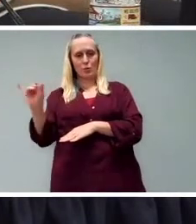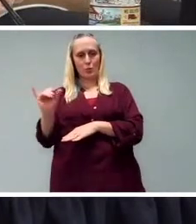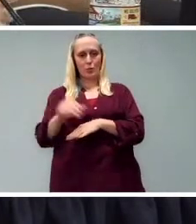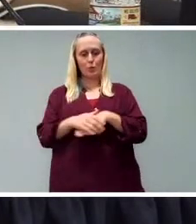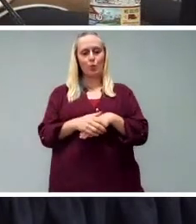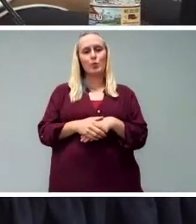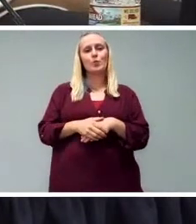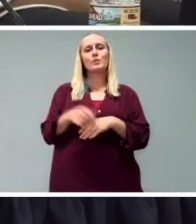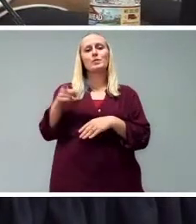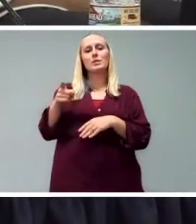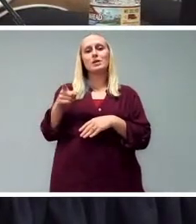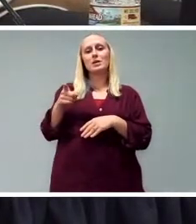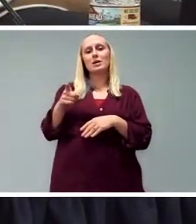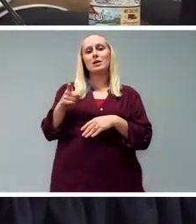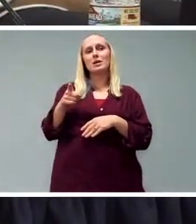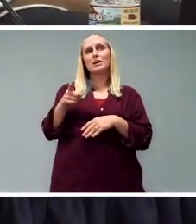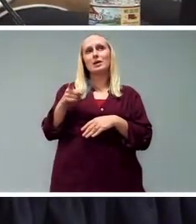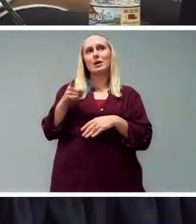really hired to